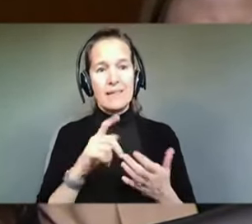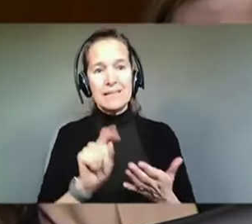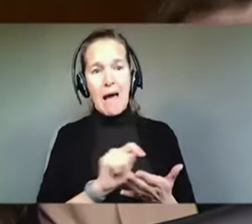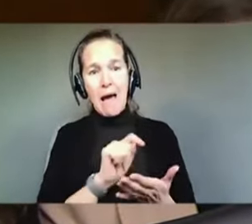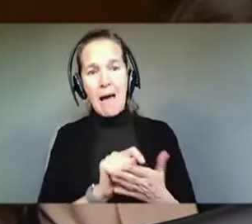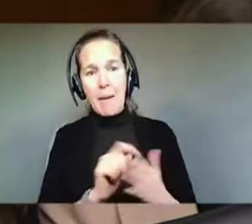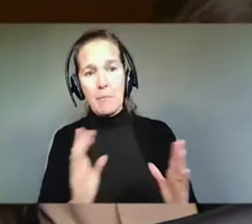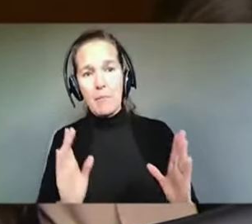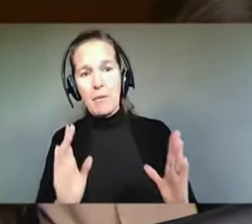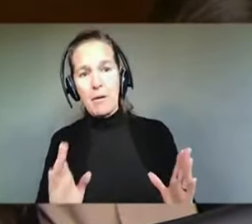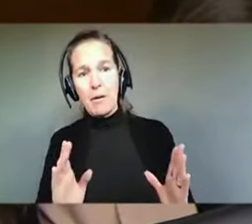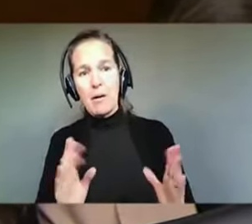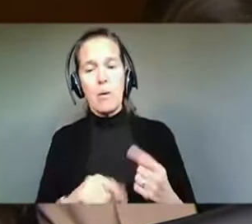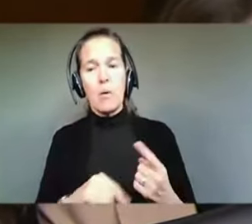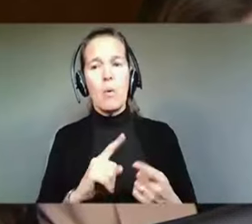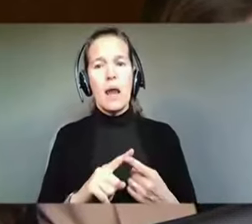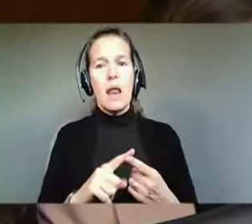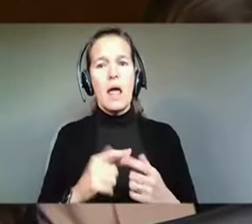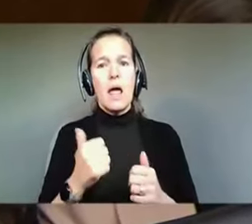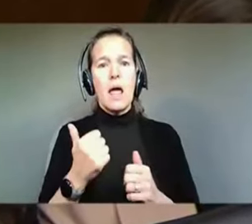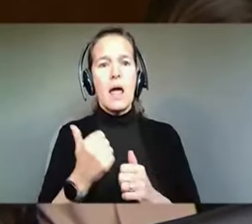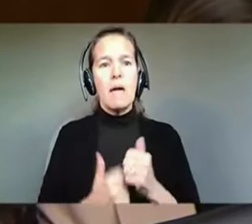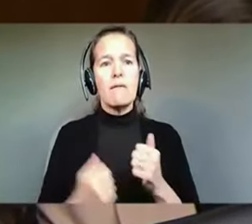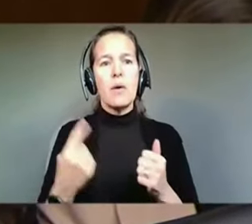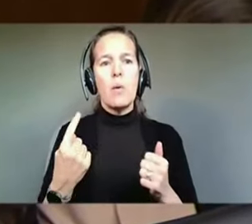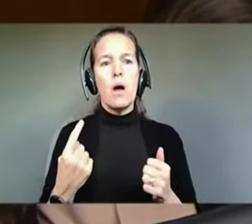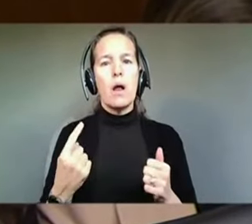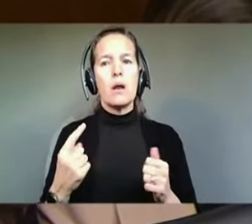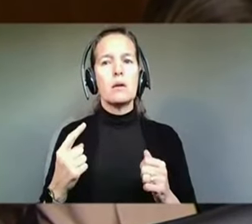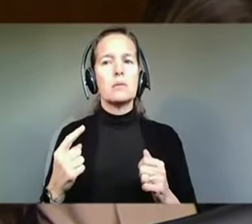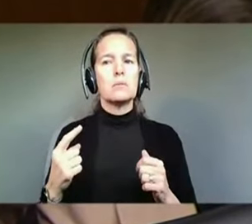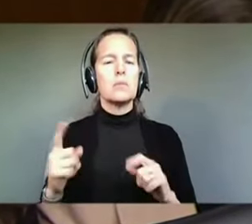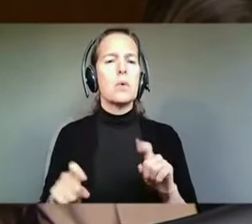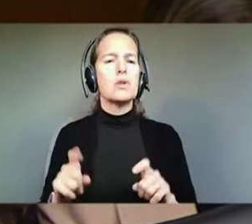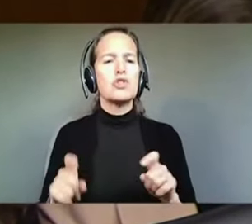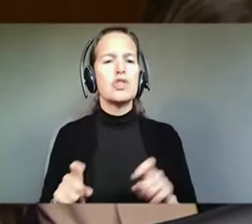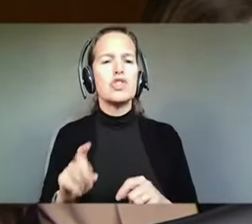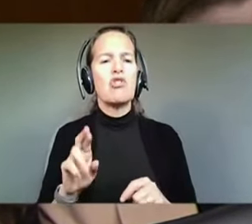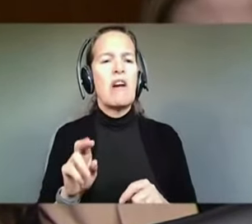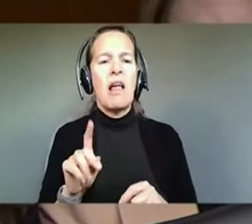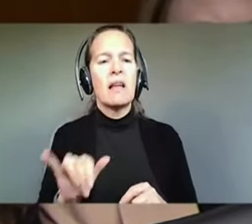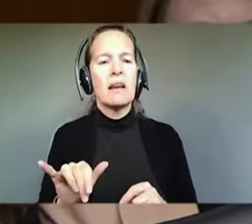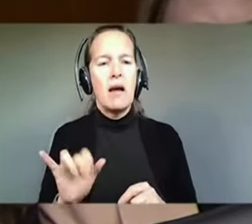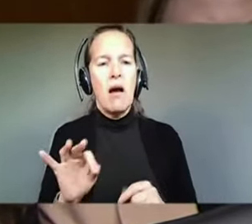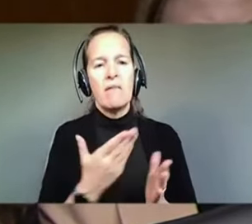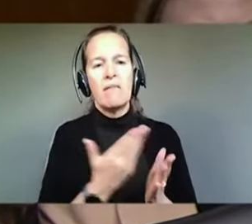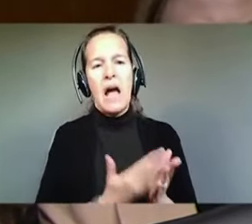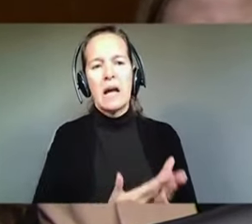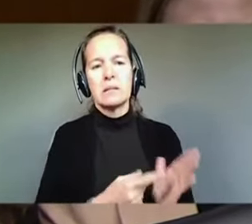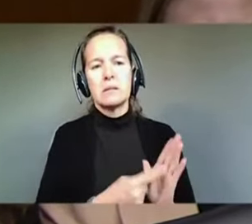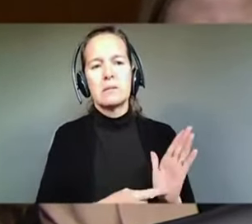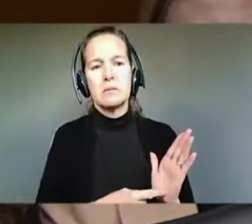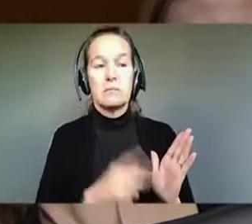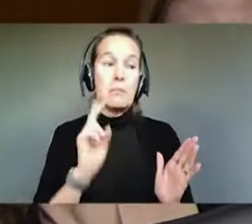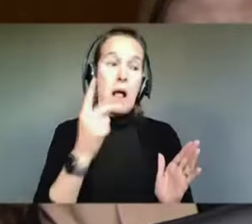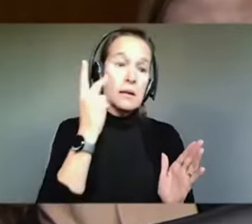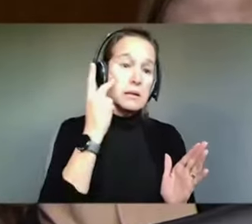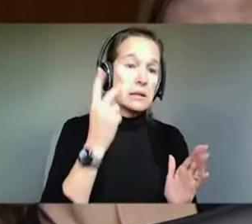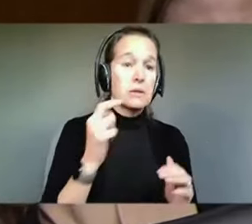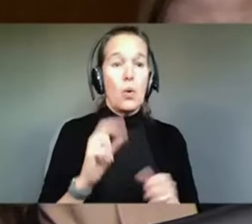everybody questions the reality of the facts on the grounds, whether it's politics or COVID